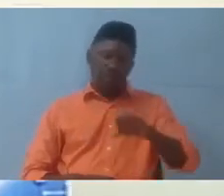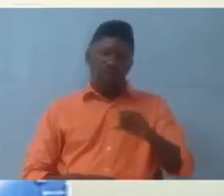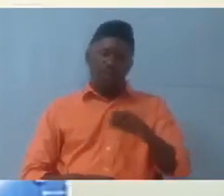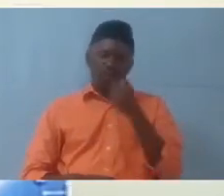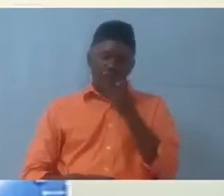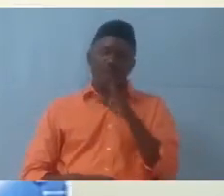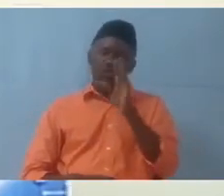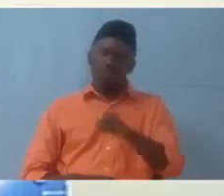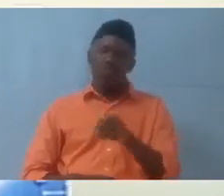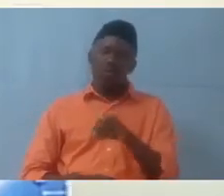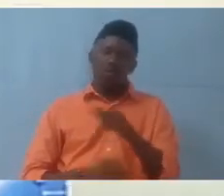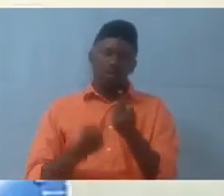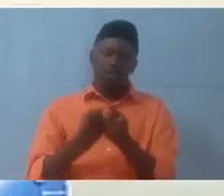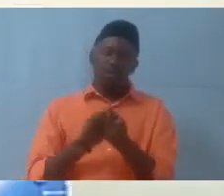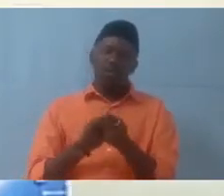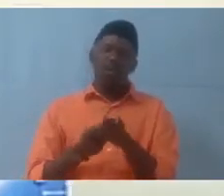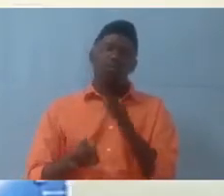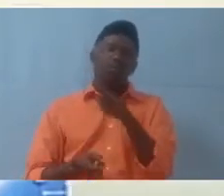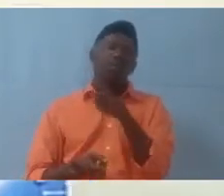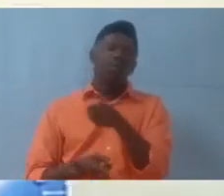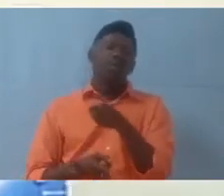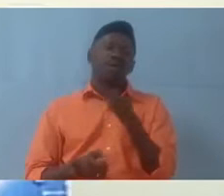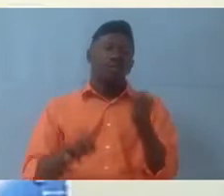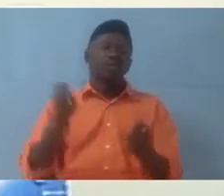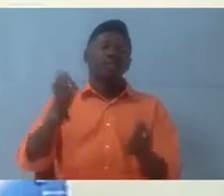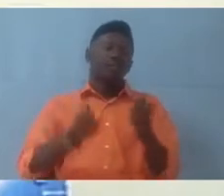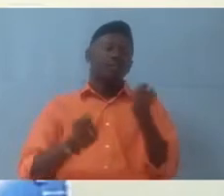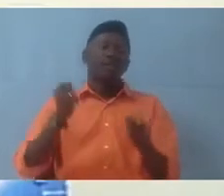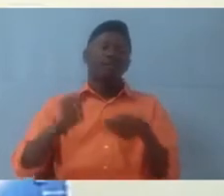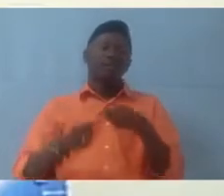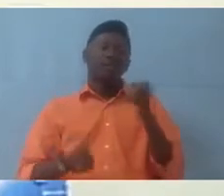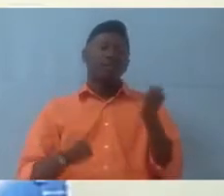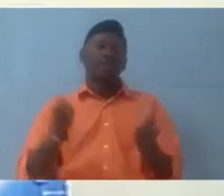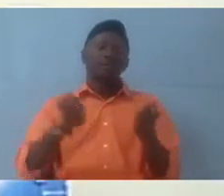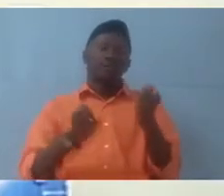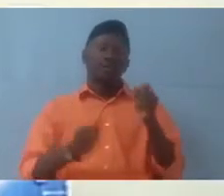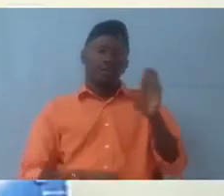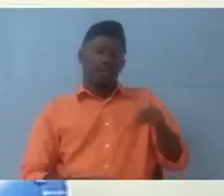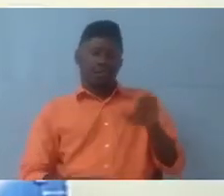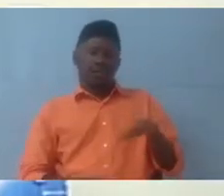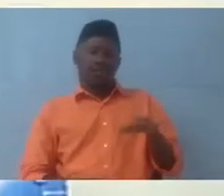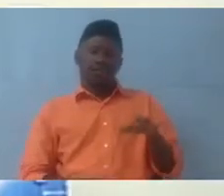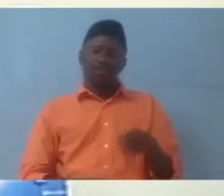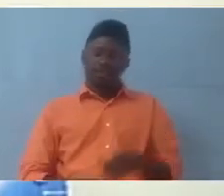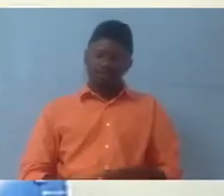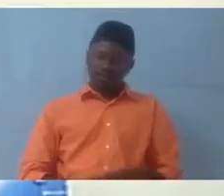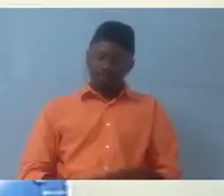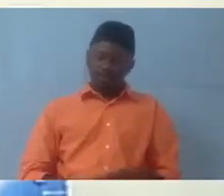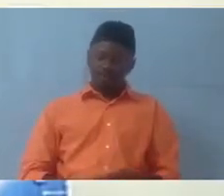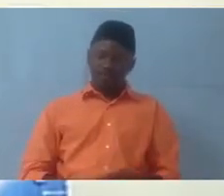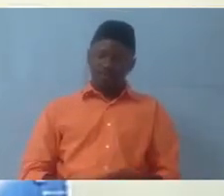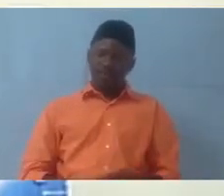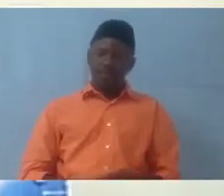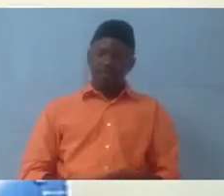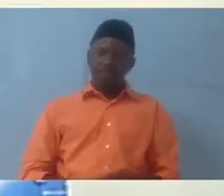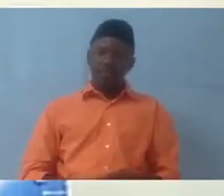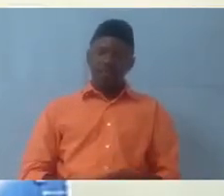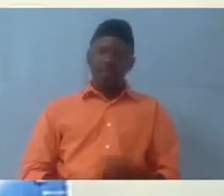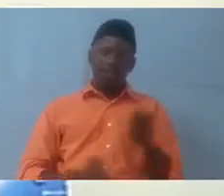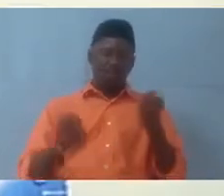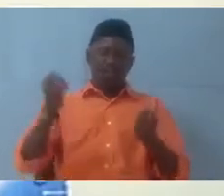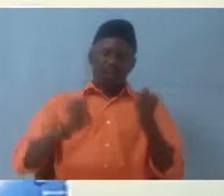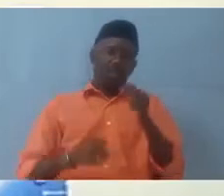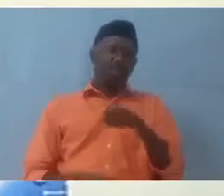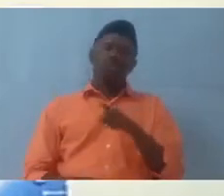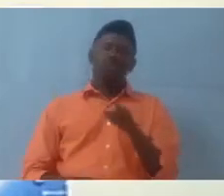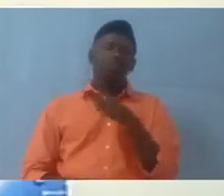mom lañ tuumal. Who was the driver of the taxi. Nga xamné mo doon driver doon dawal taxi bobu. To have to have not been guilty of the offense as